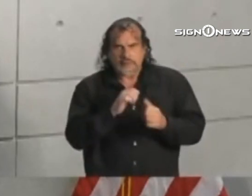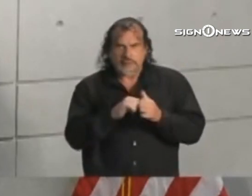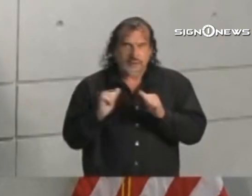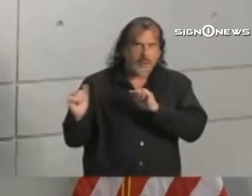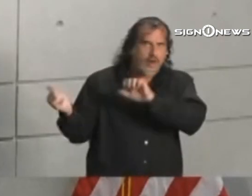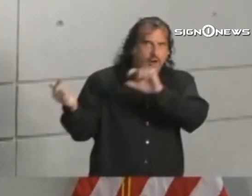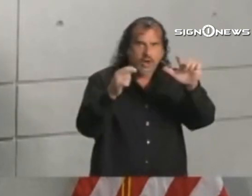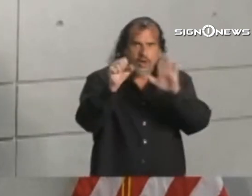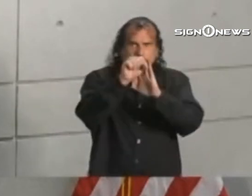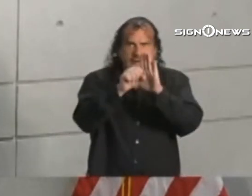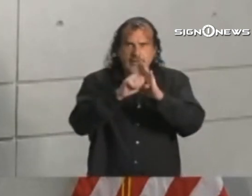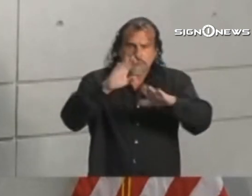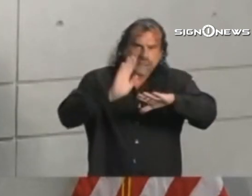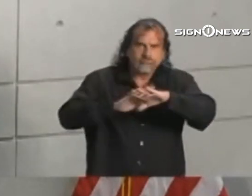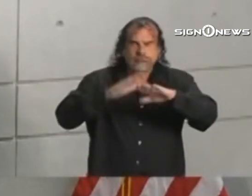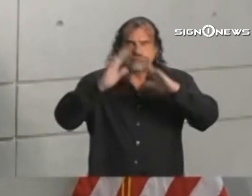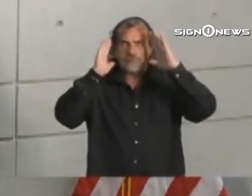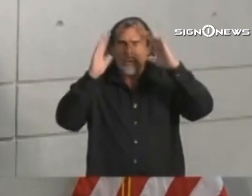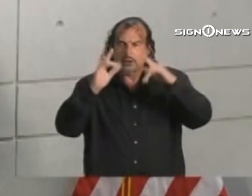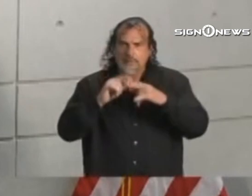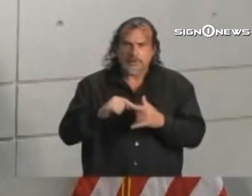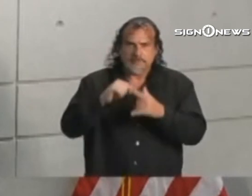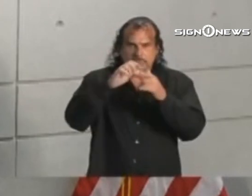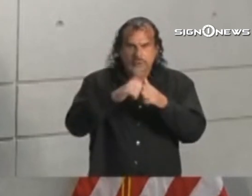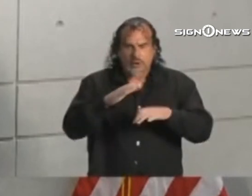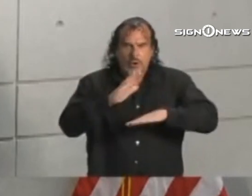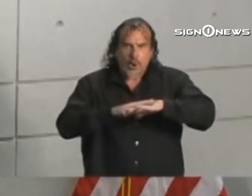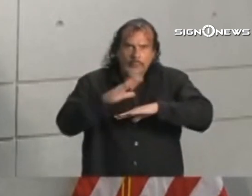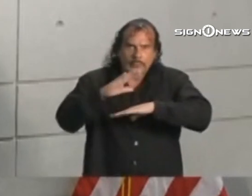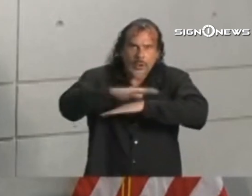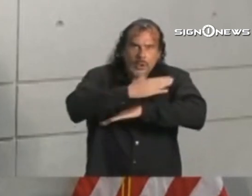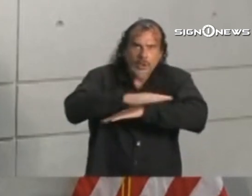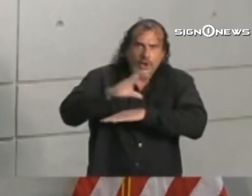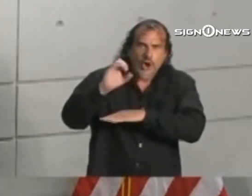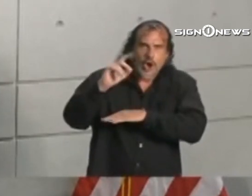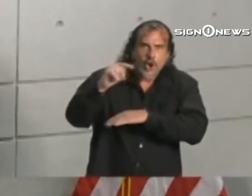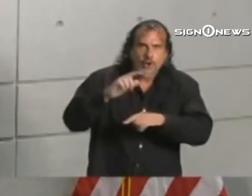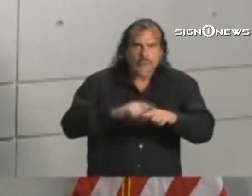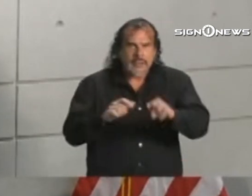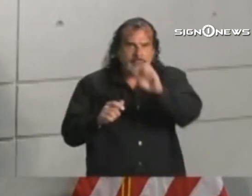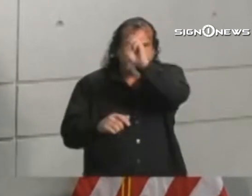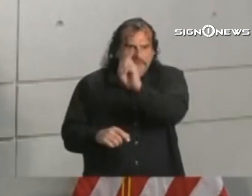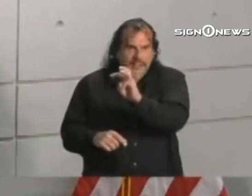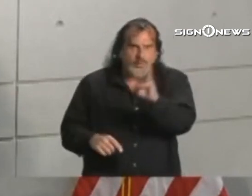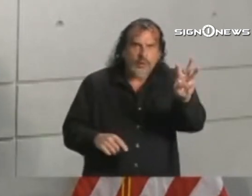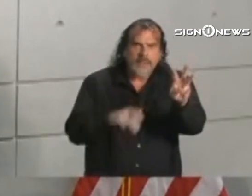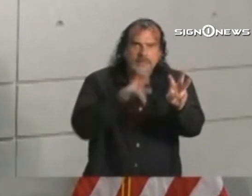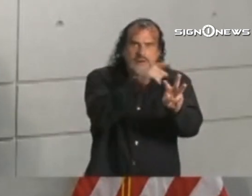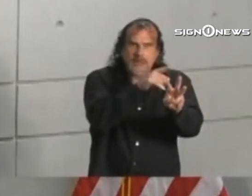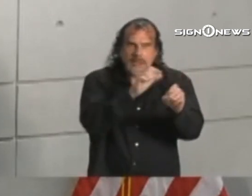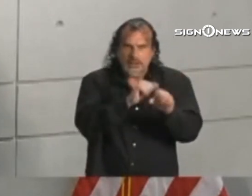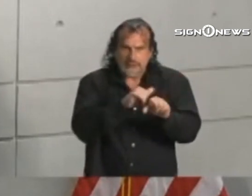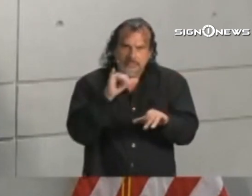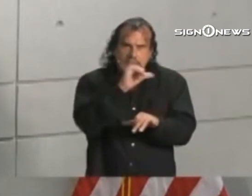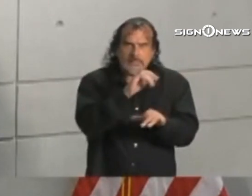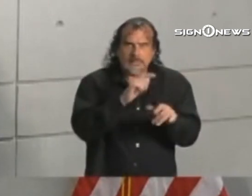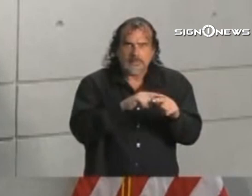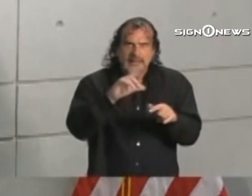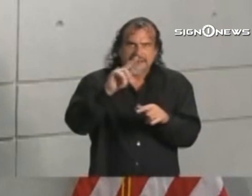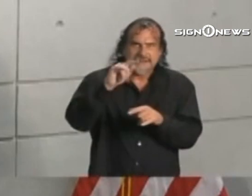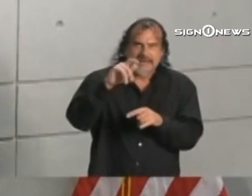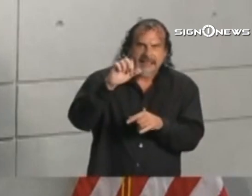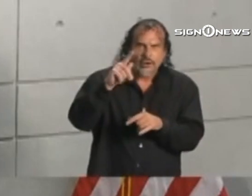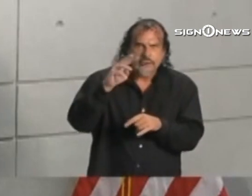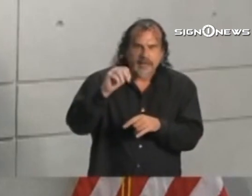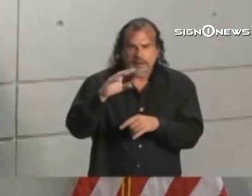state on notice, but particularly those in the coastal region as well as in the southwest part of our state in that Tylertown,